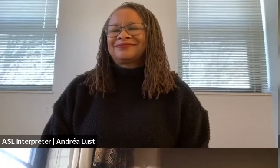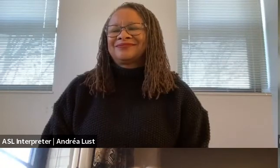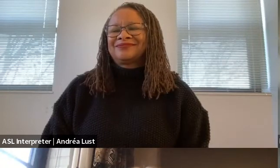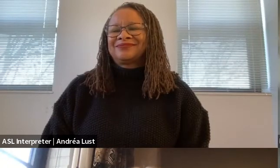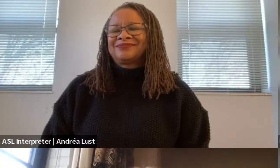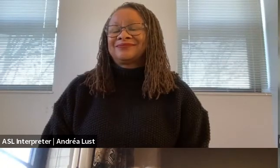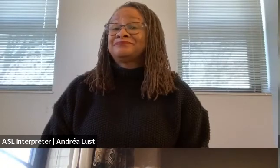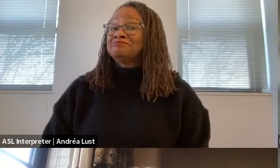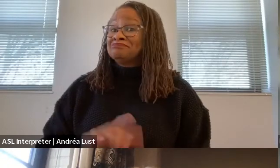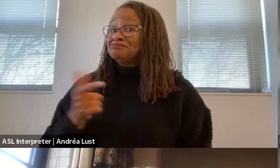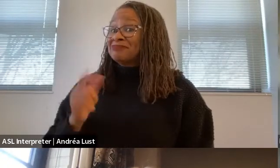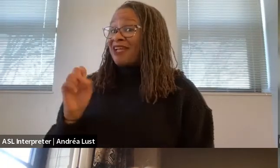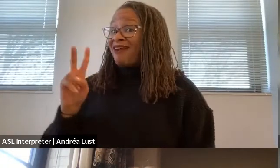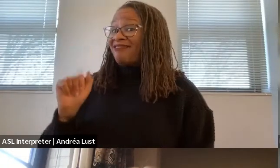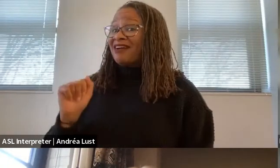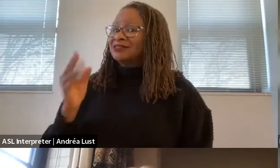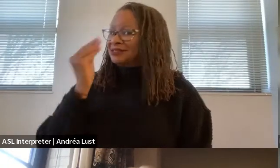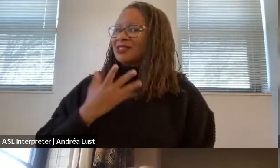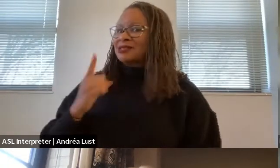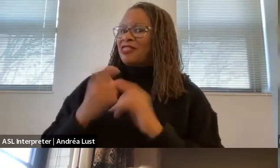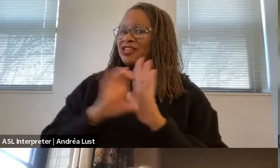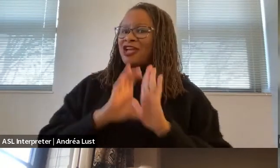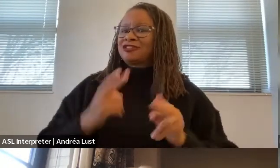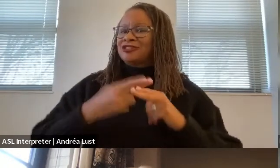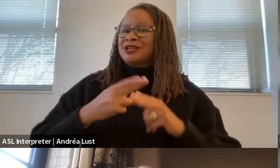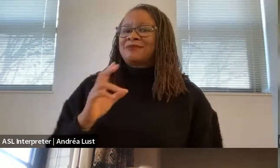So Eva, tell us about Odessa.